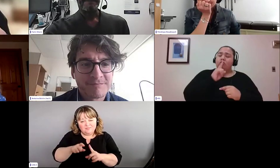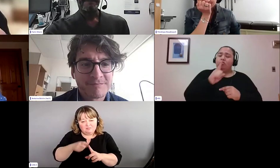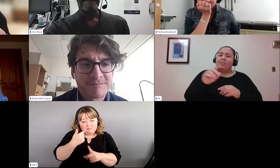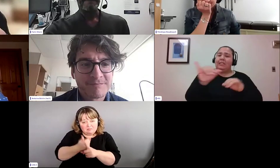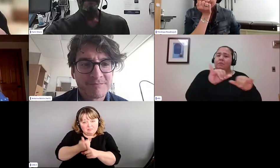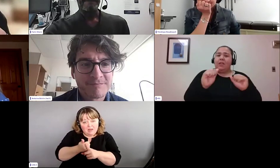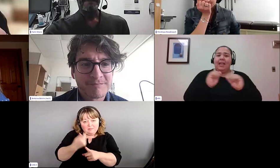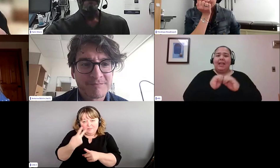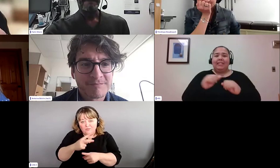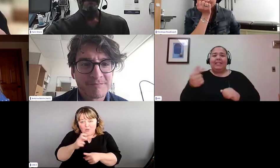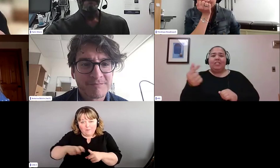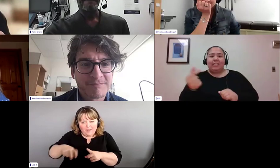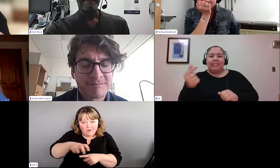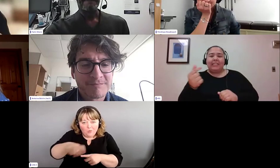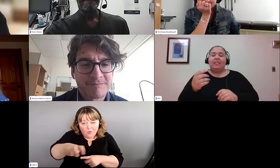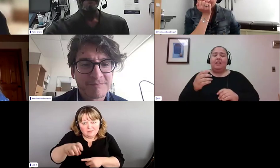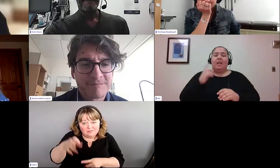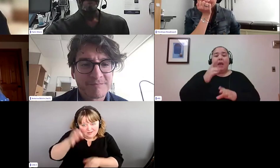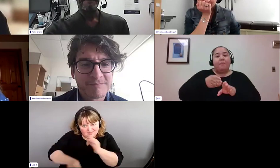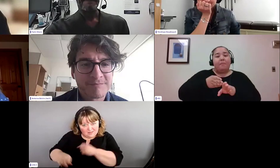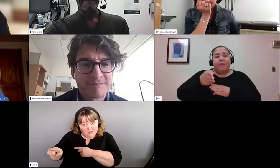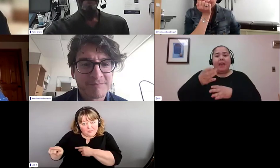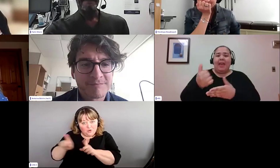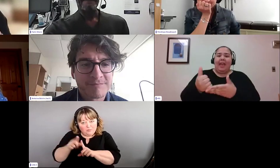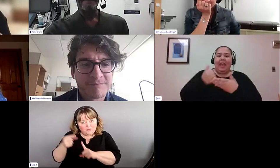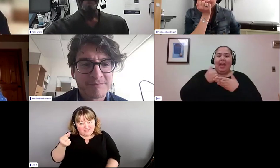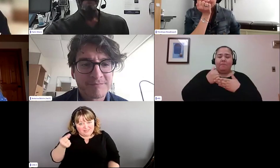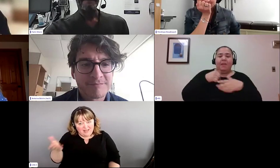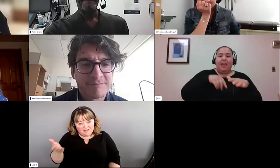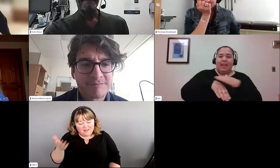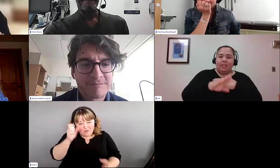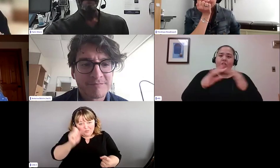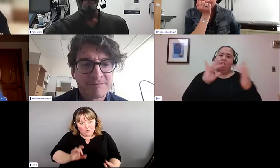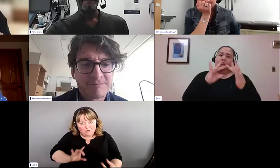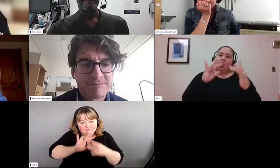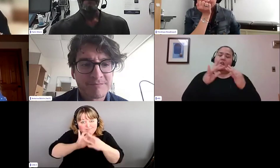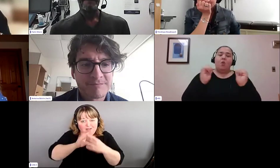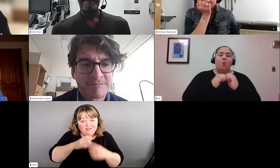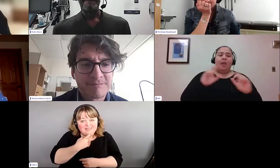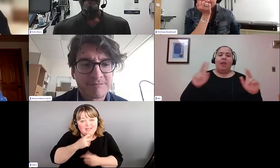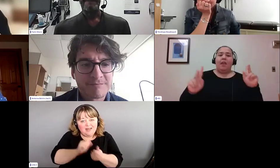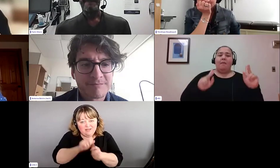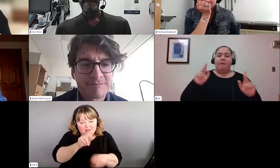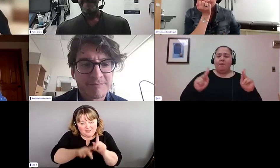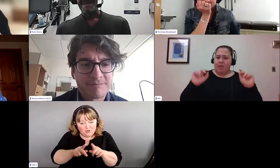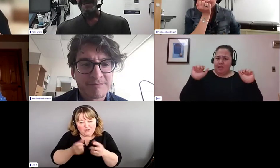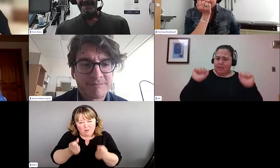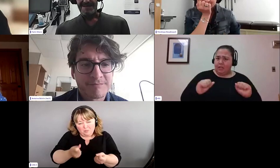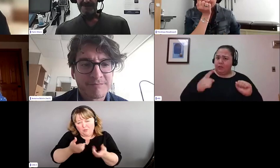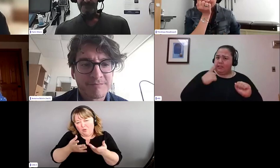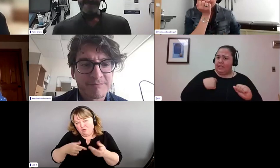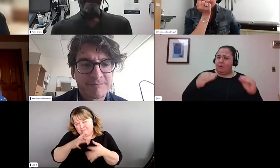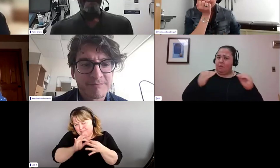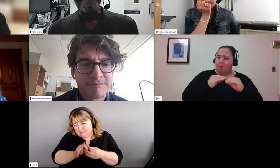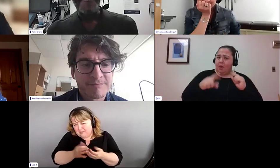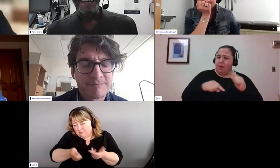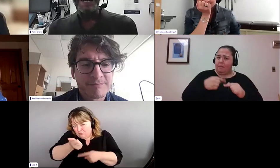Ghislaine, a pathway that helps us to enter in contact with the people. Can you tell us a bit more about